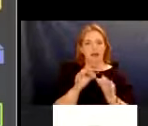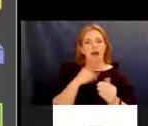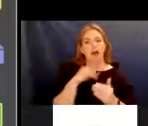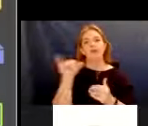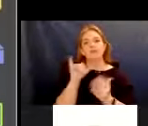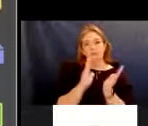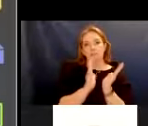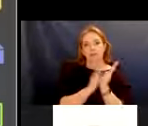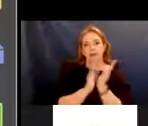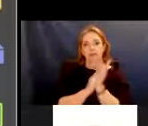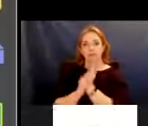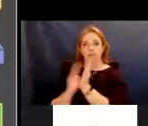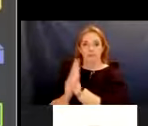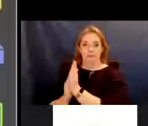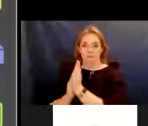count.